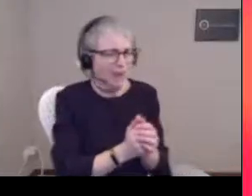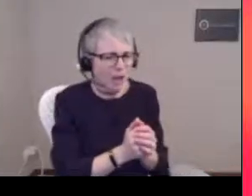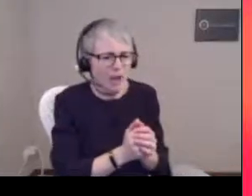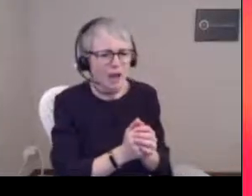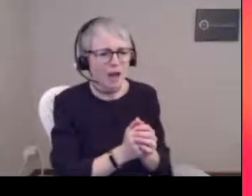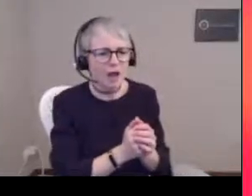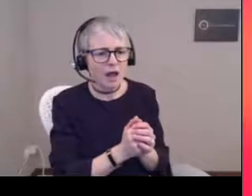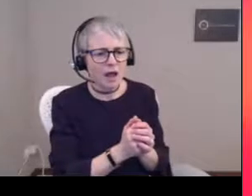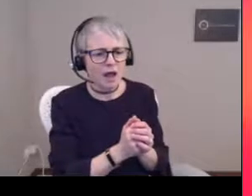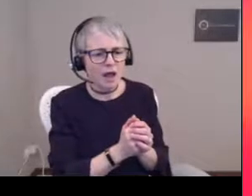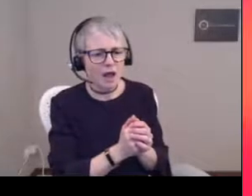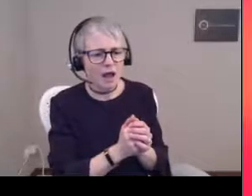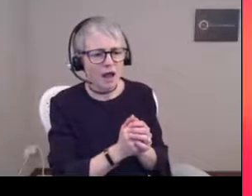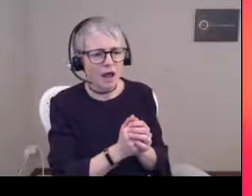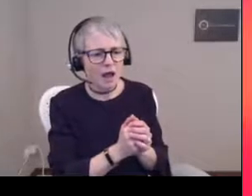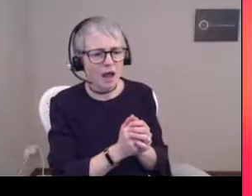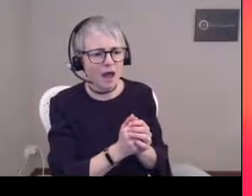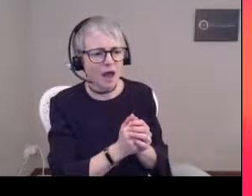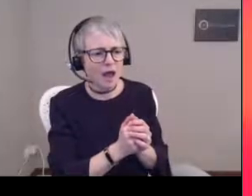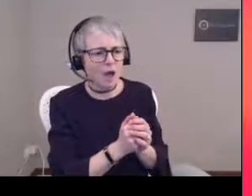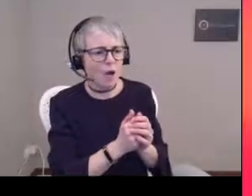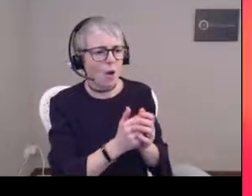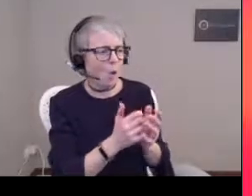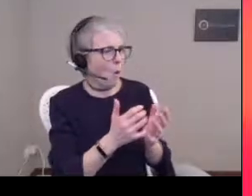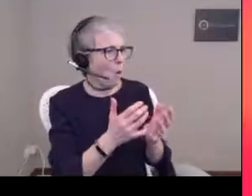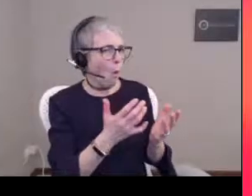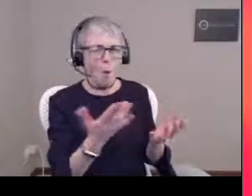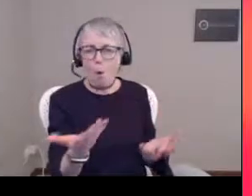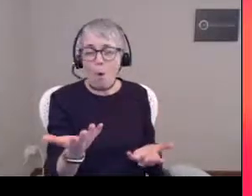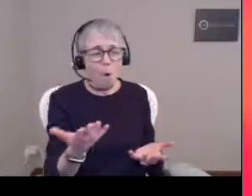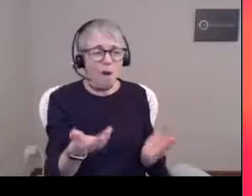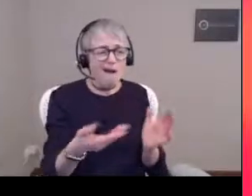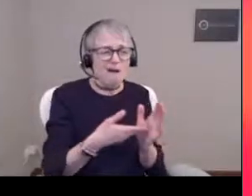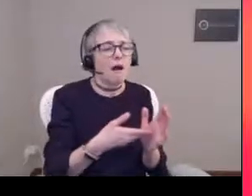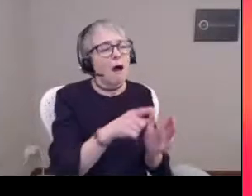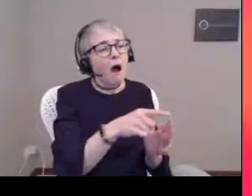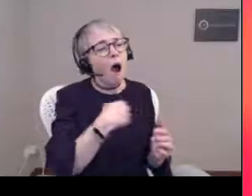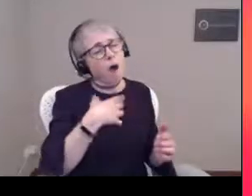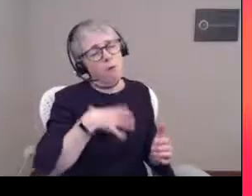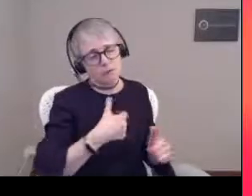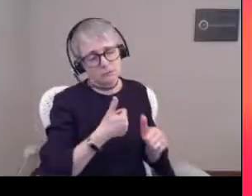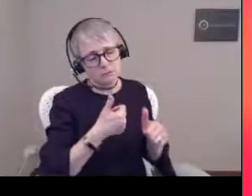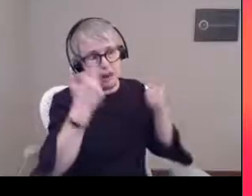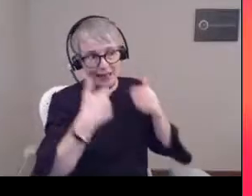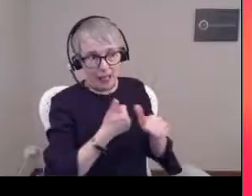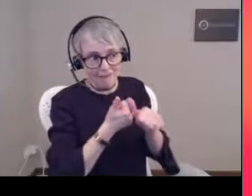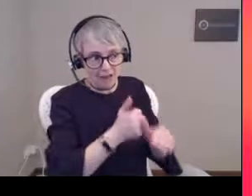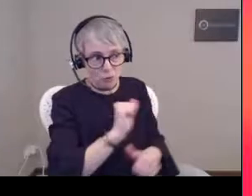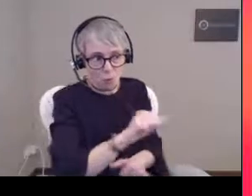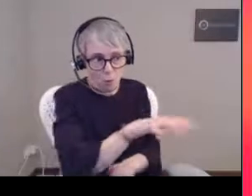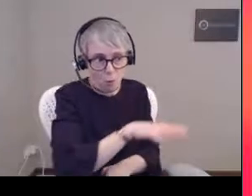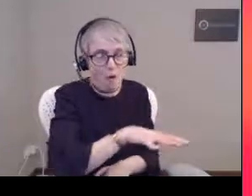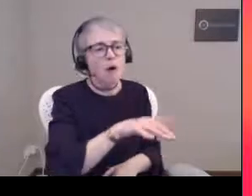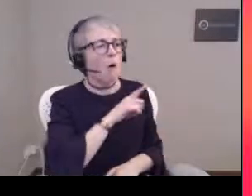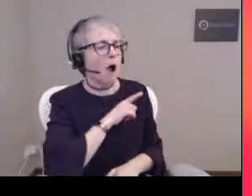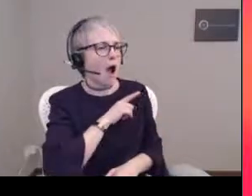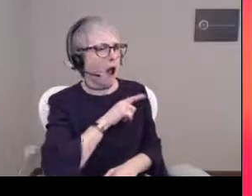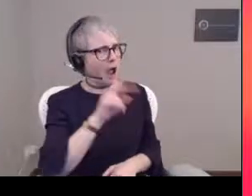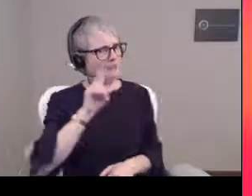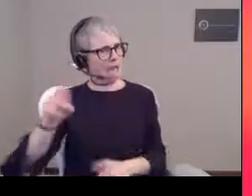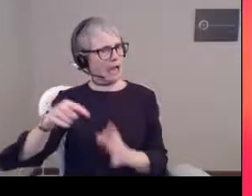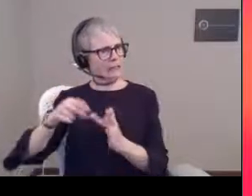legal advisor in ITV because I can see that you're doing this at the moment, and it's so exciting, so interesting to me to be part of the company.